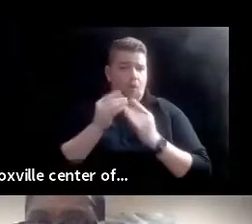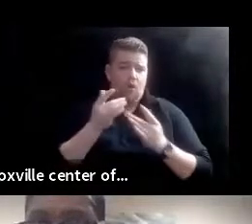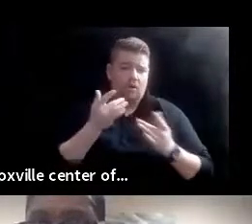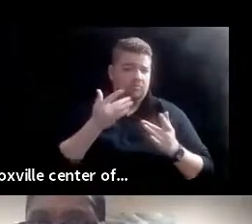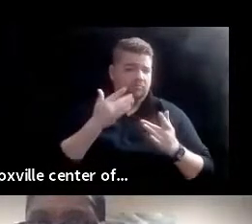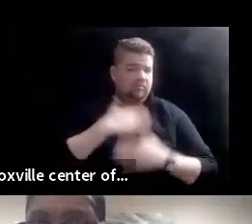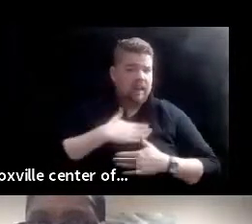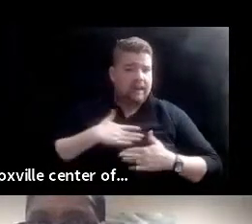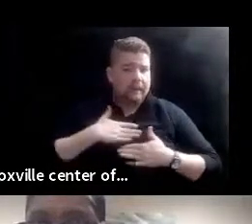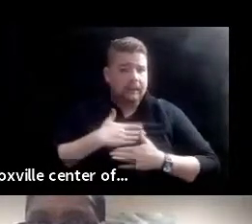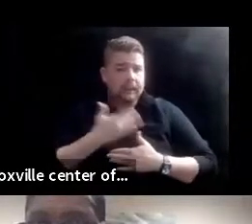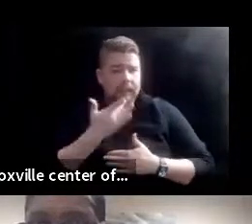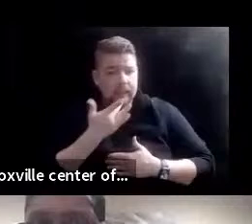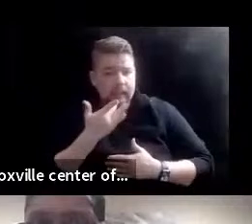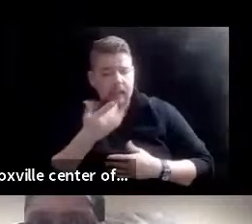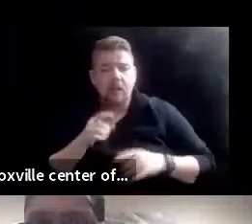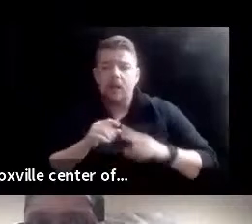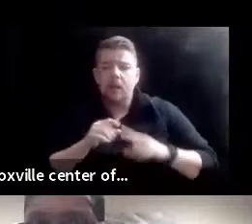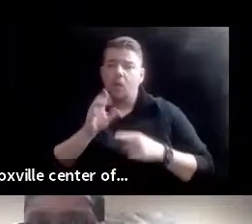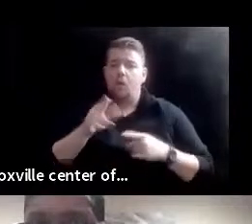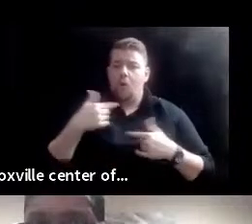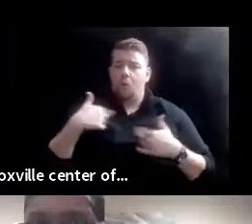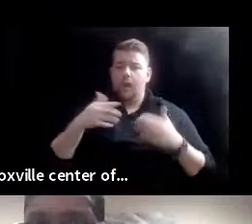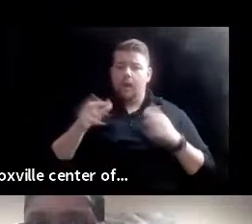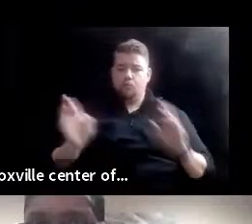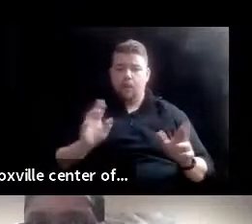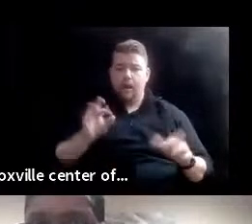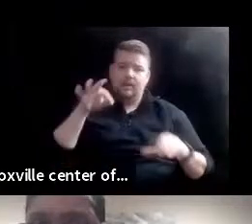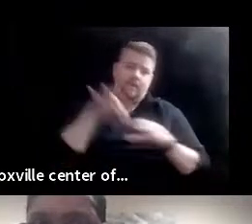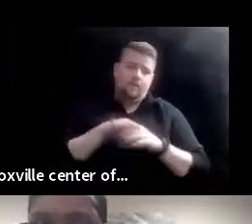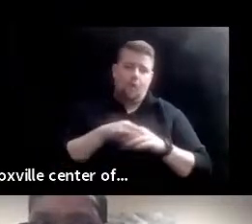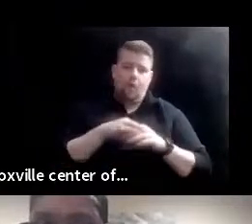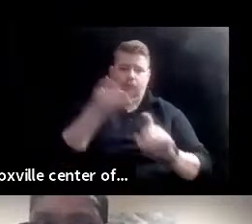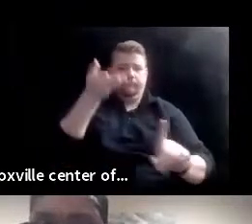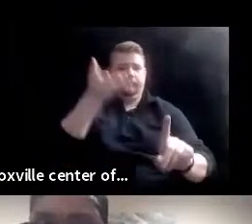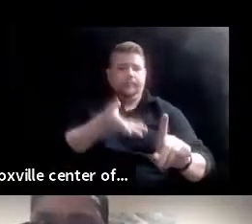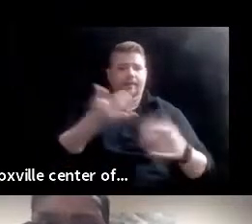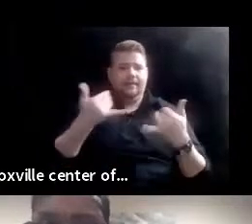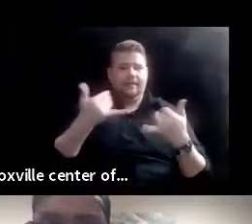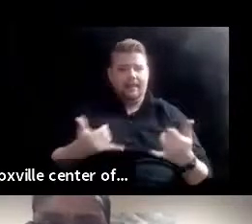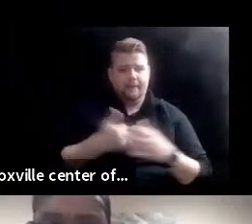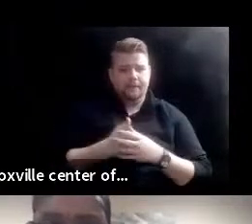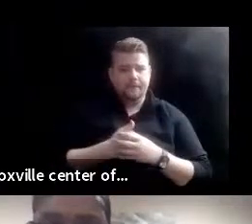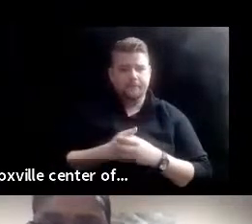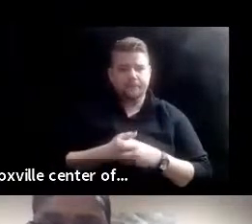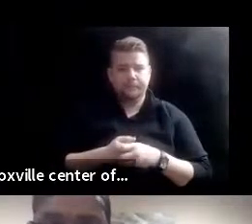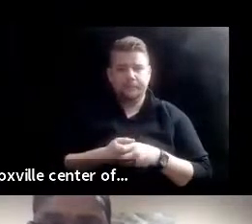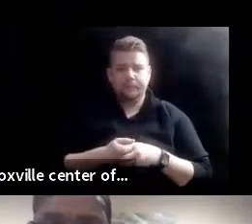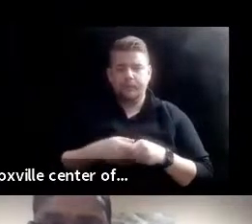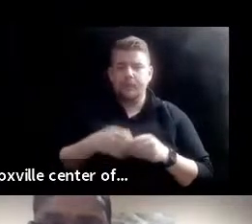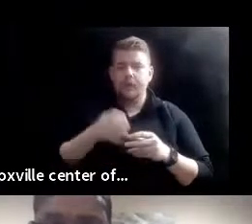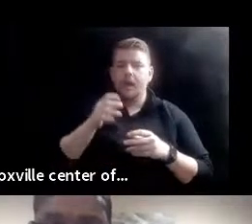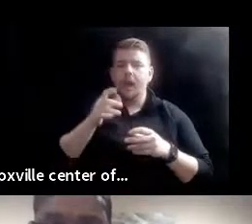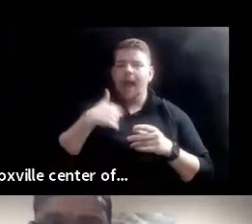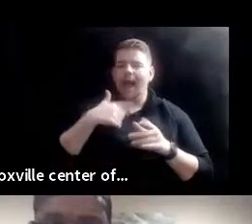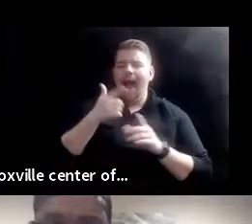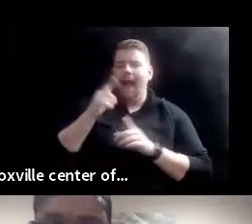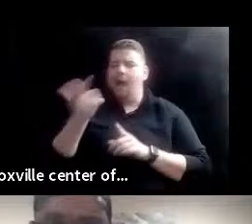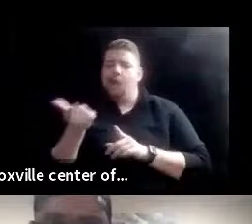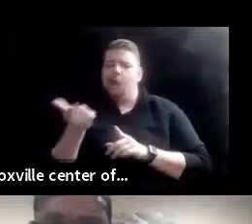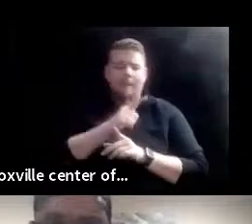favorable? Or are we prepared to vote on it as it stands? I go back and forth every time somebody speaks. 1